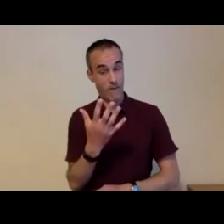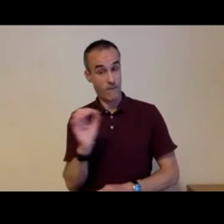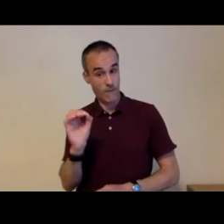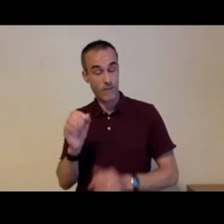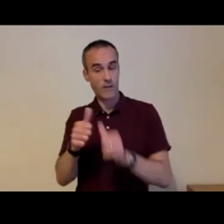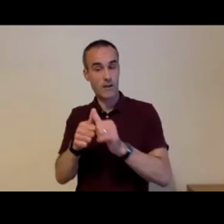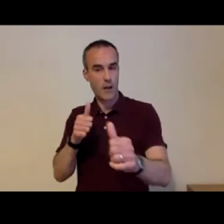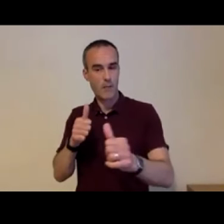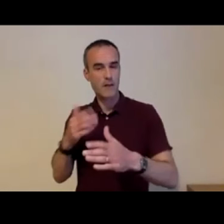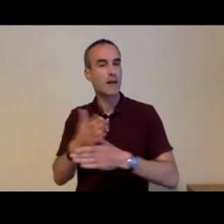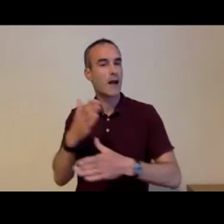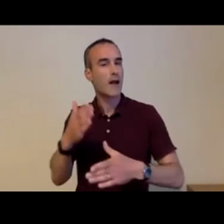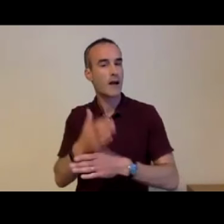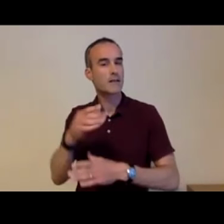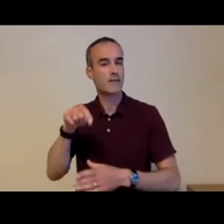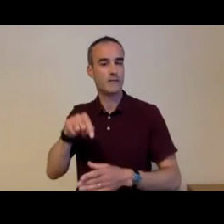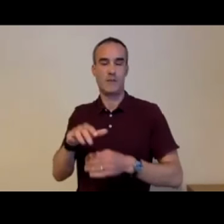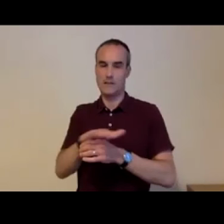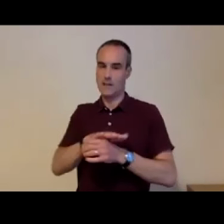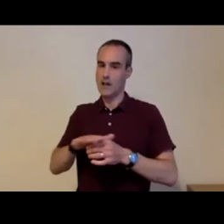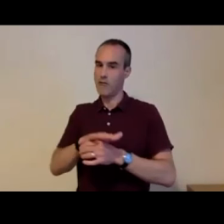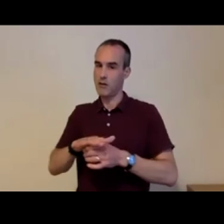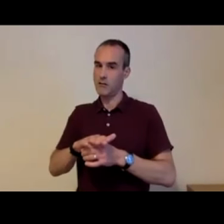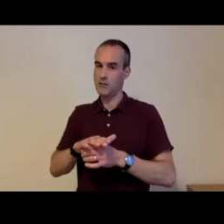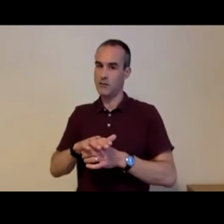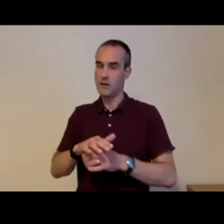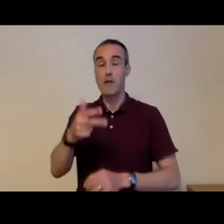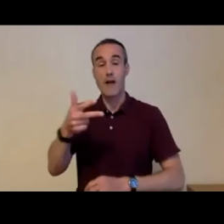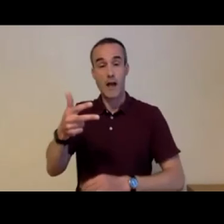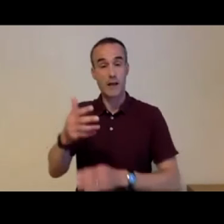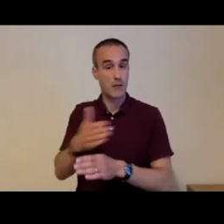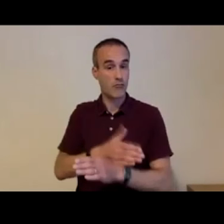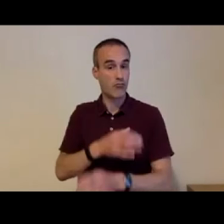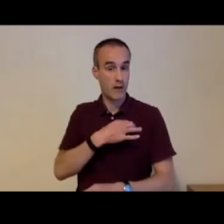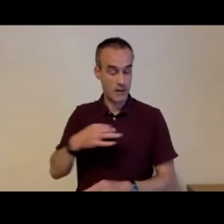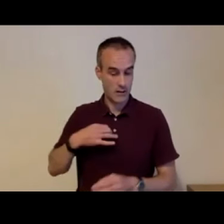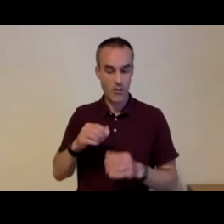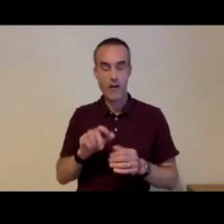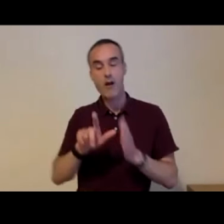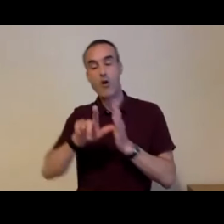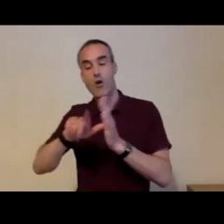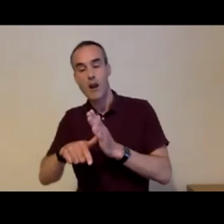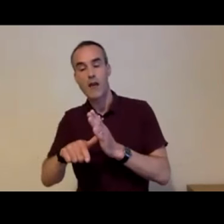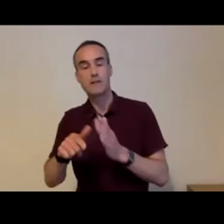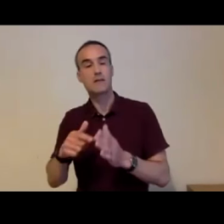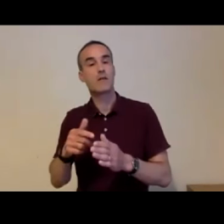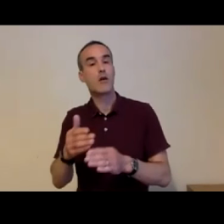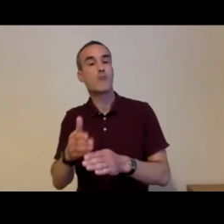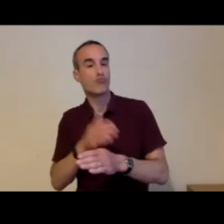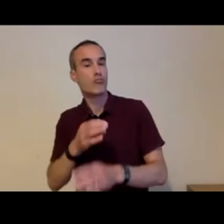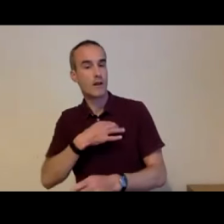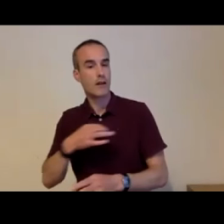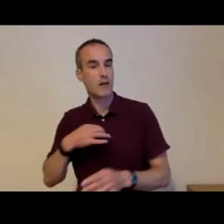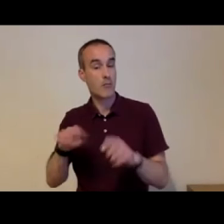this area, and about 8 working in preclinical, late preclinical and early clinical trials using